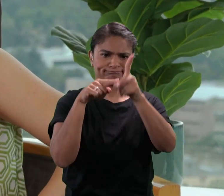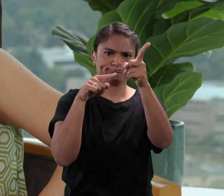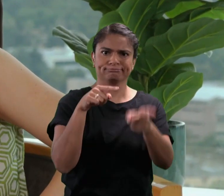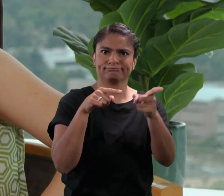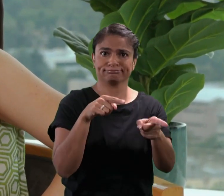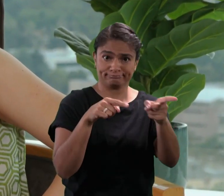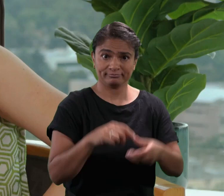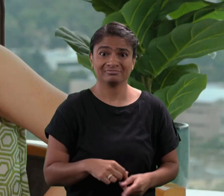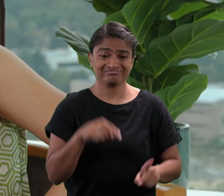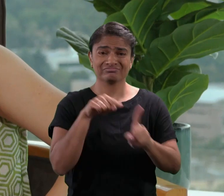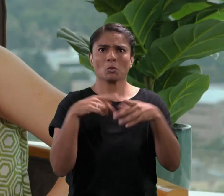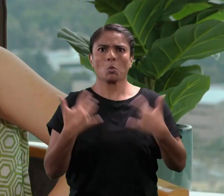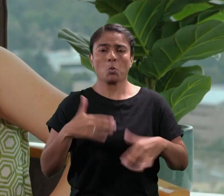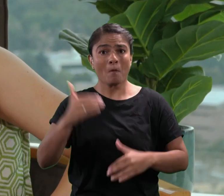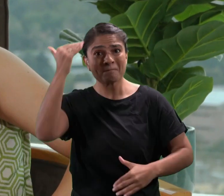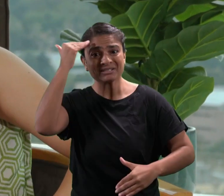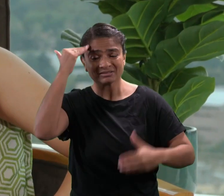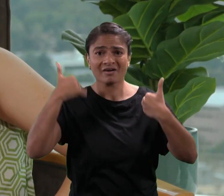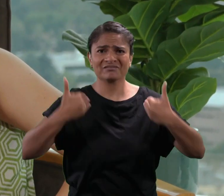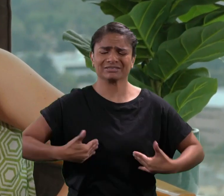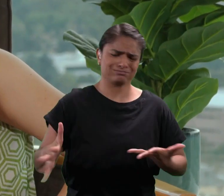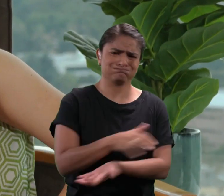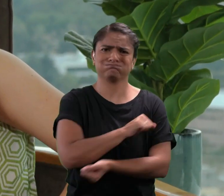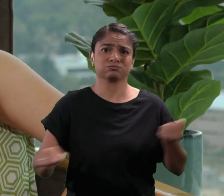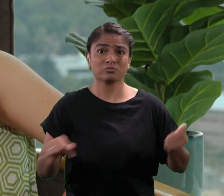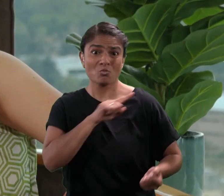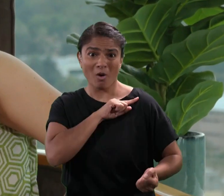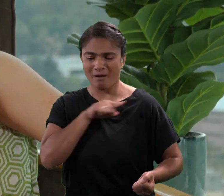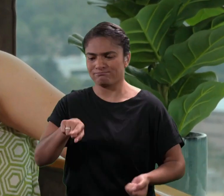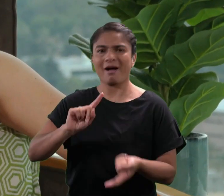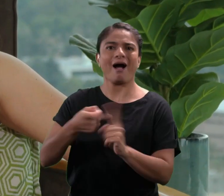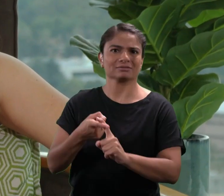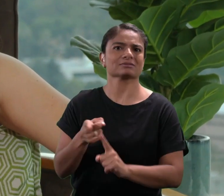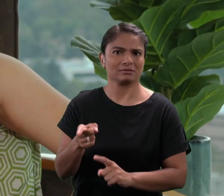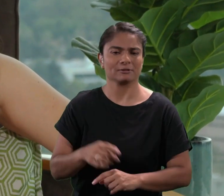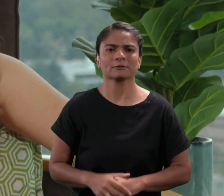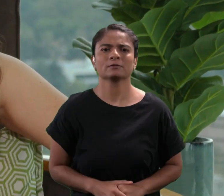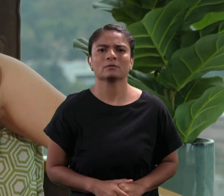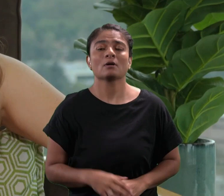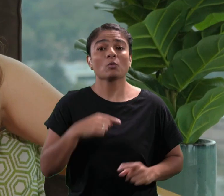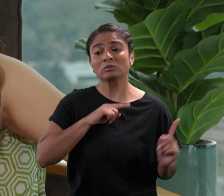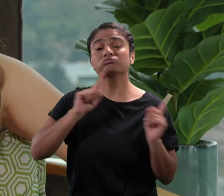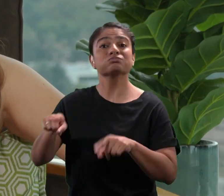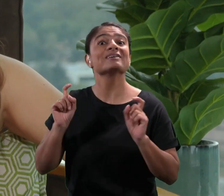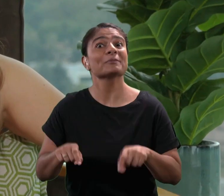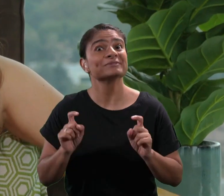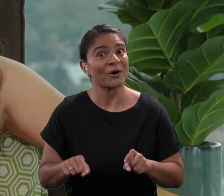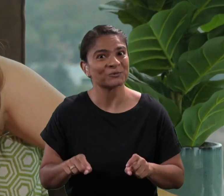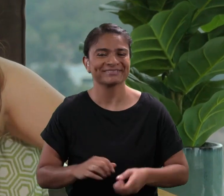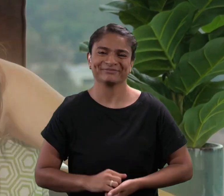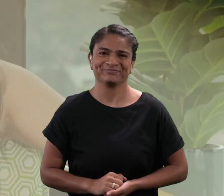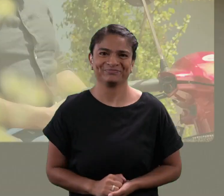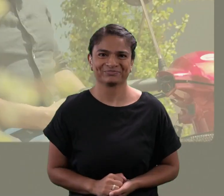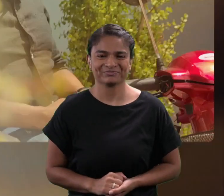and ran him over. He suffered permanent mental and physical disability as a result of the accident. Ons het 'n draai by hom in Kaapstad